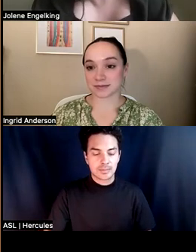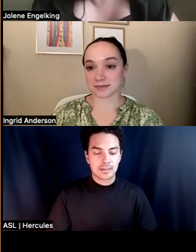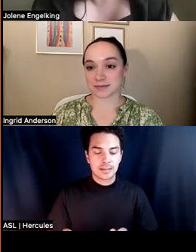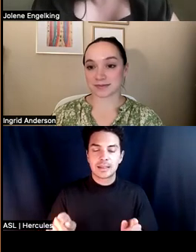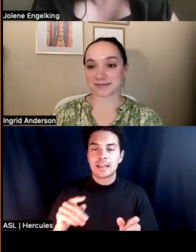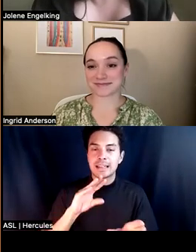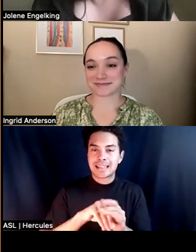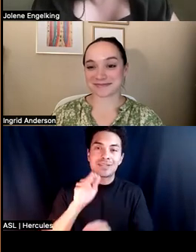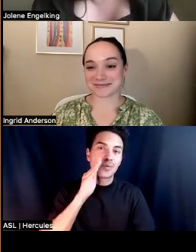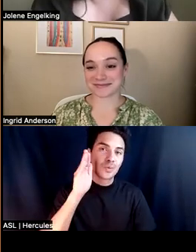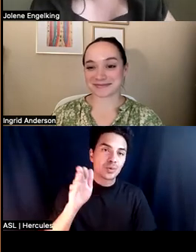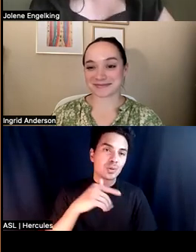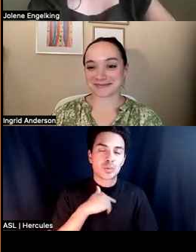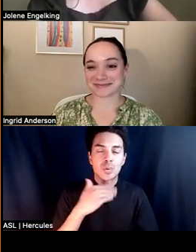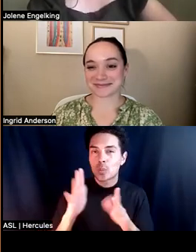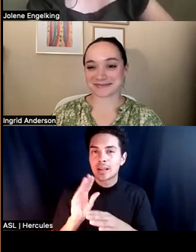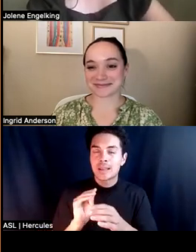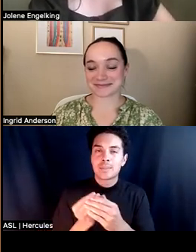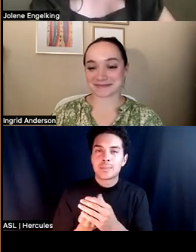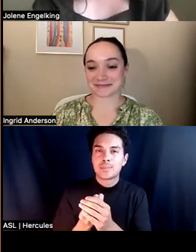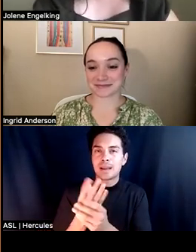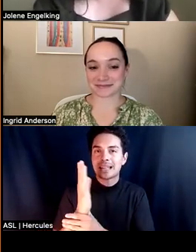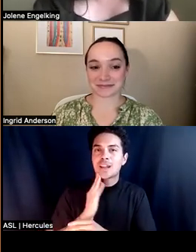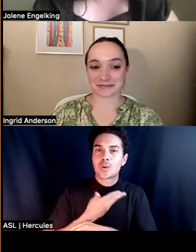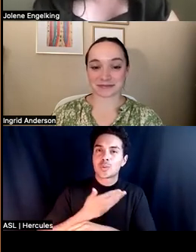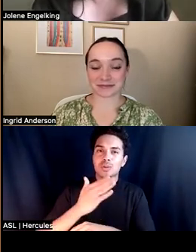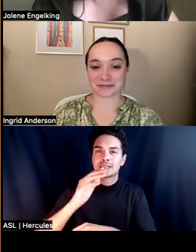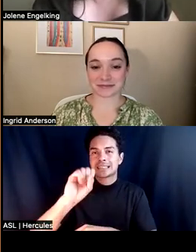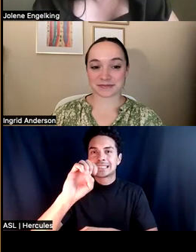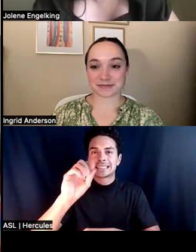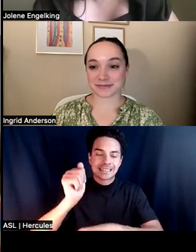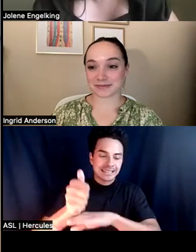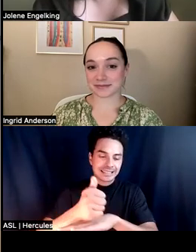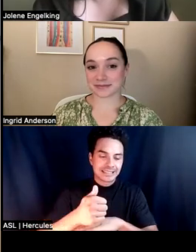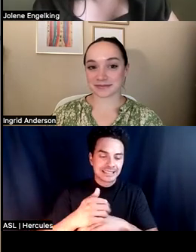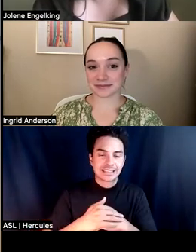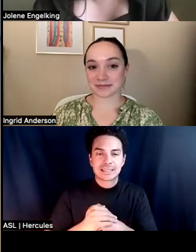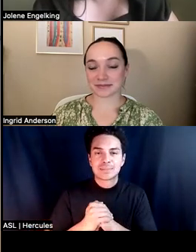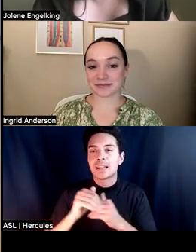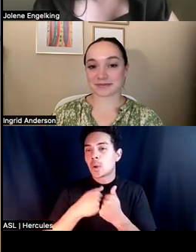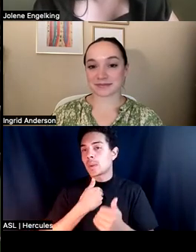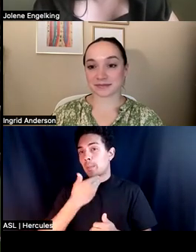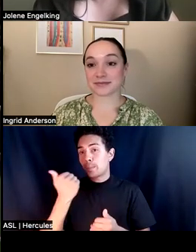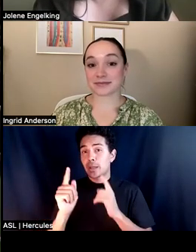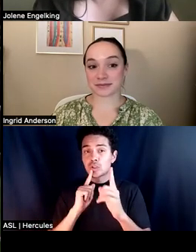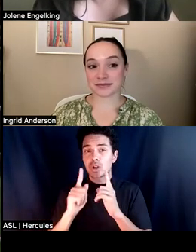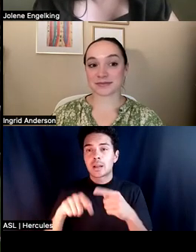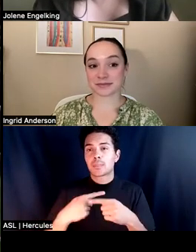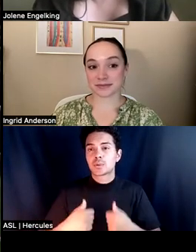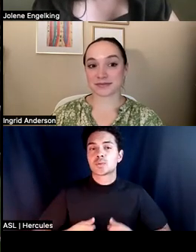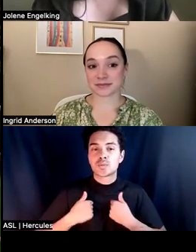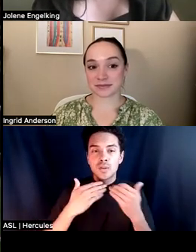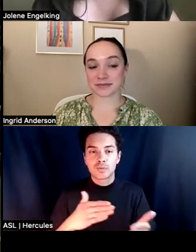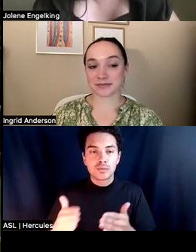again in the future. So now we're already planting our seeds, as well as really thinking about how are we best talking about survivors and the way that